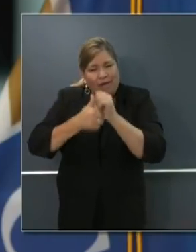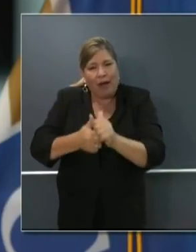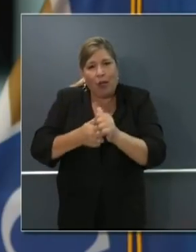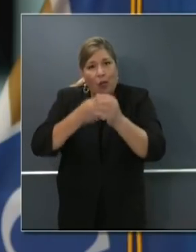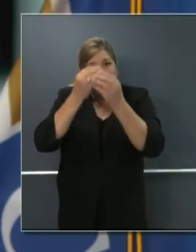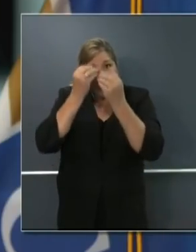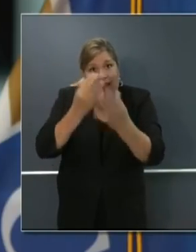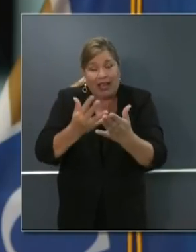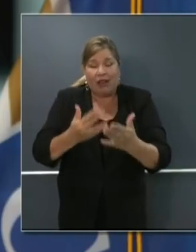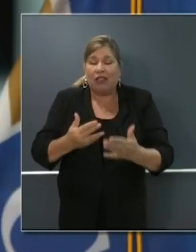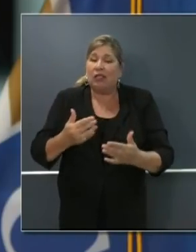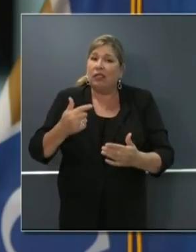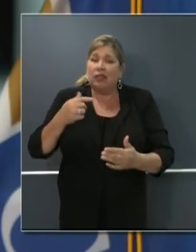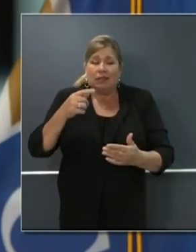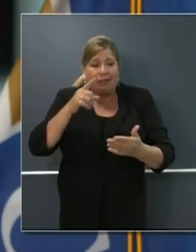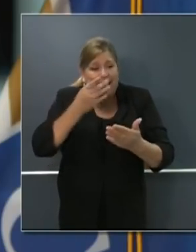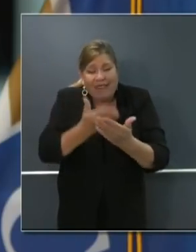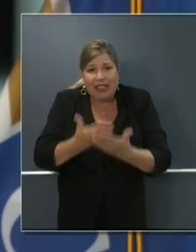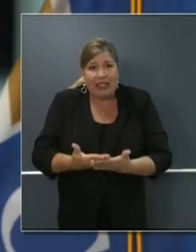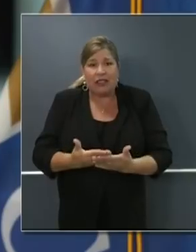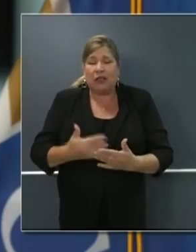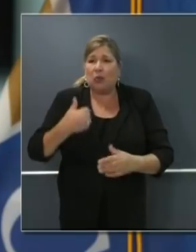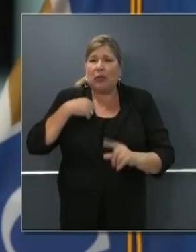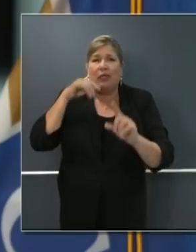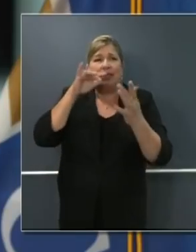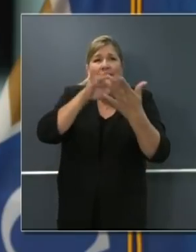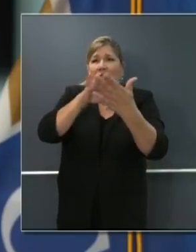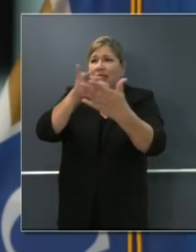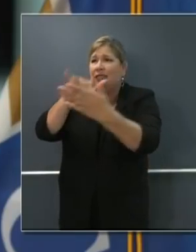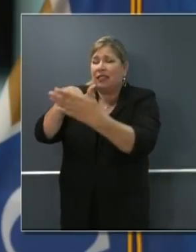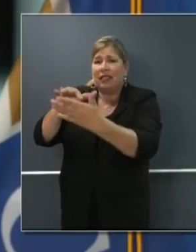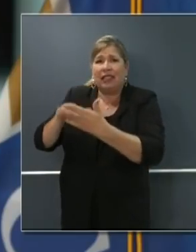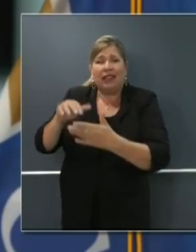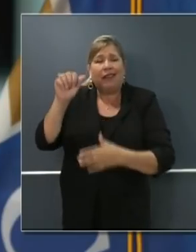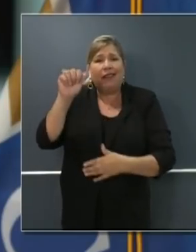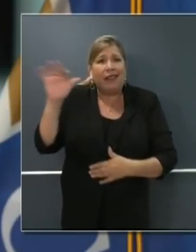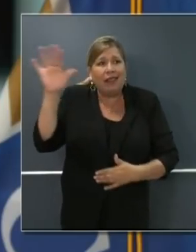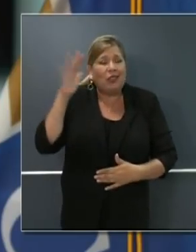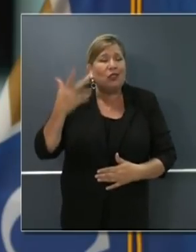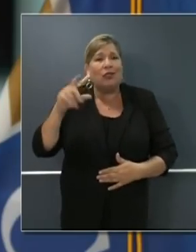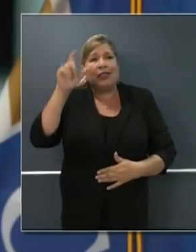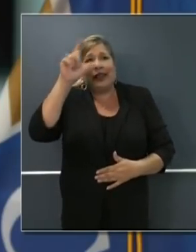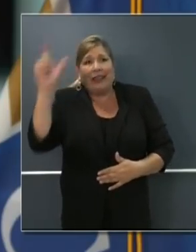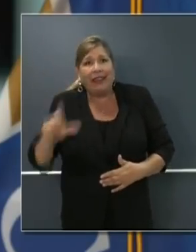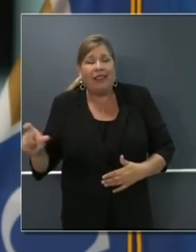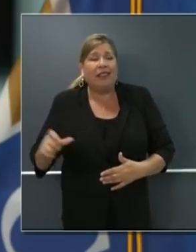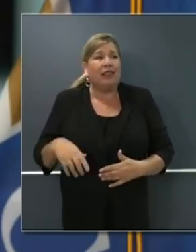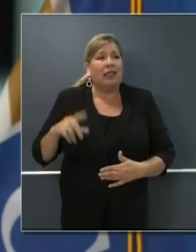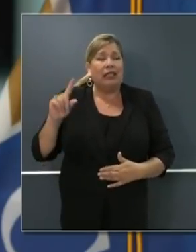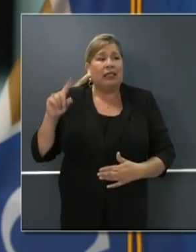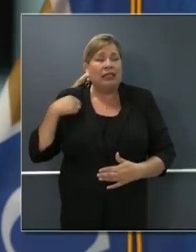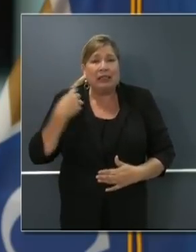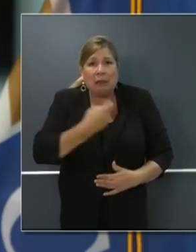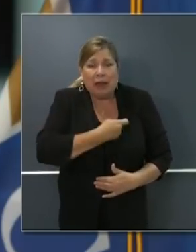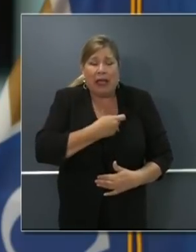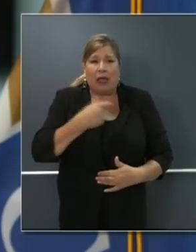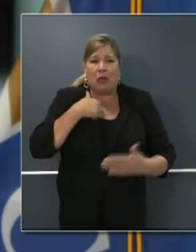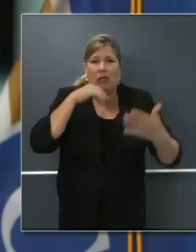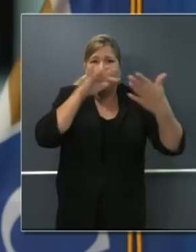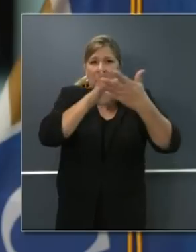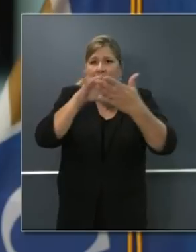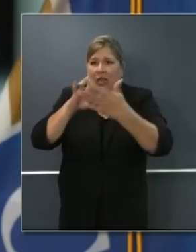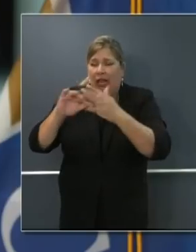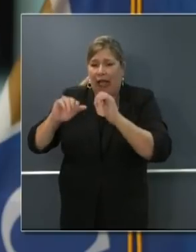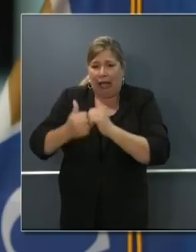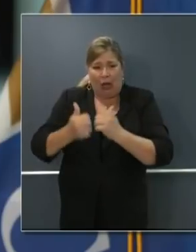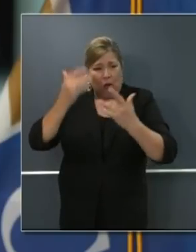China and Asia broadly, Italy, Spain, other parts of the globe, learning about this pandemic, learning about the epidemiology, learning about